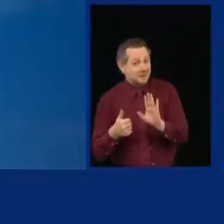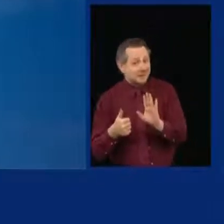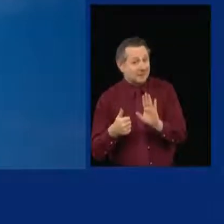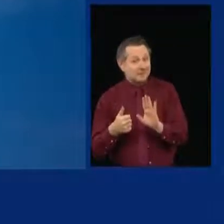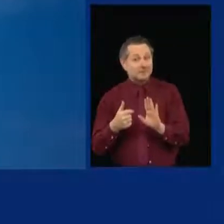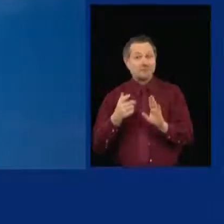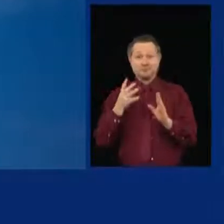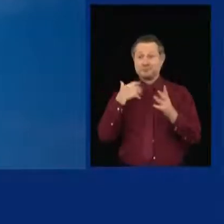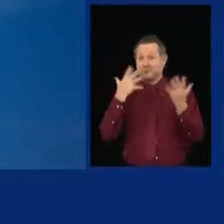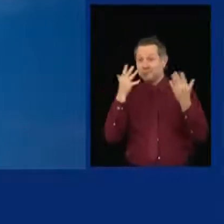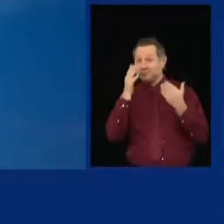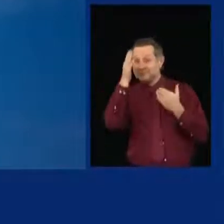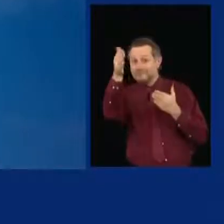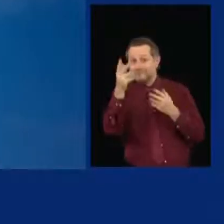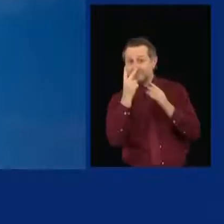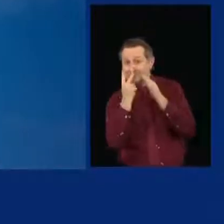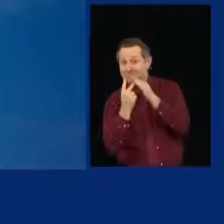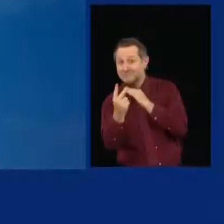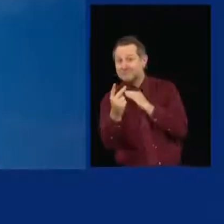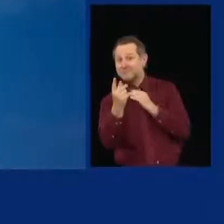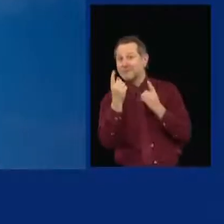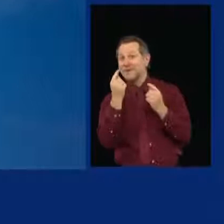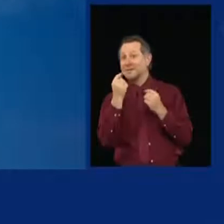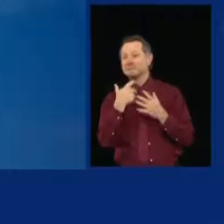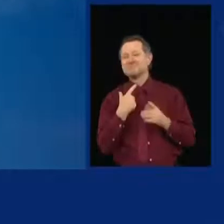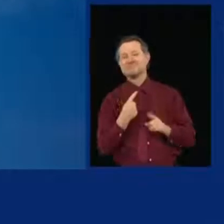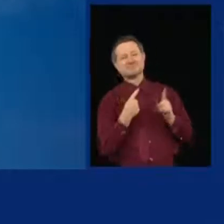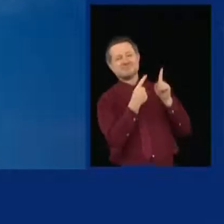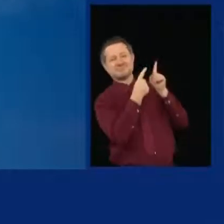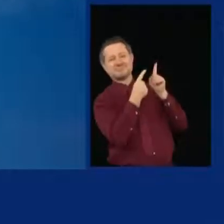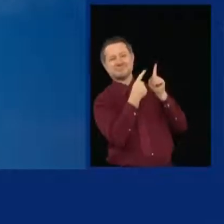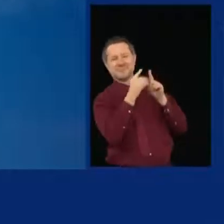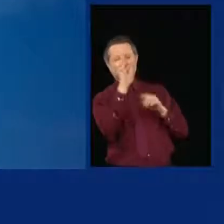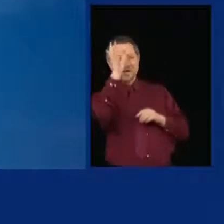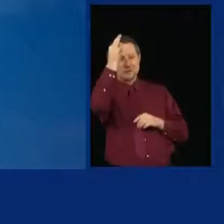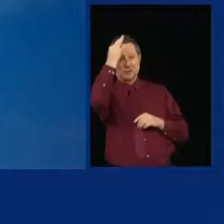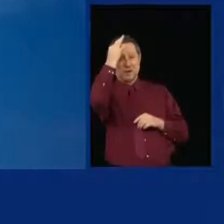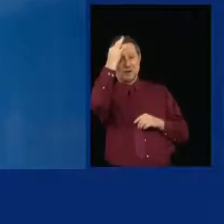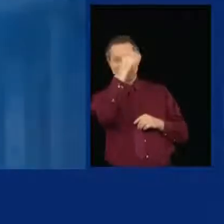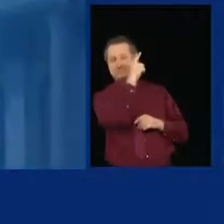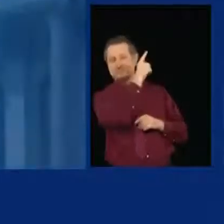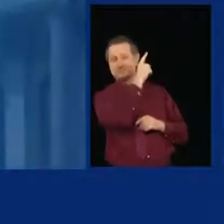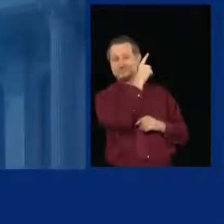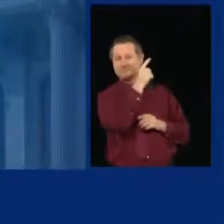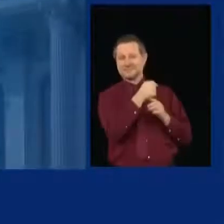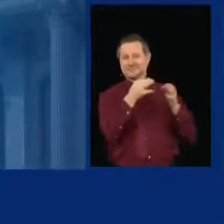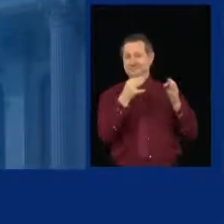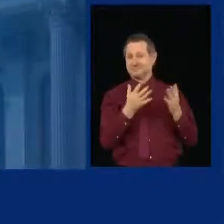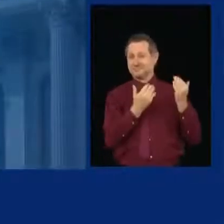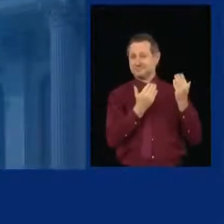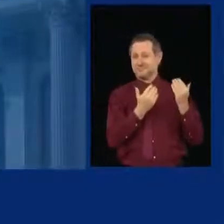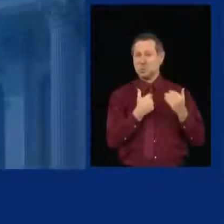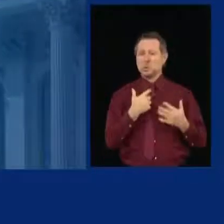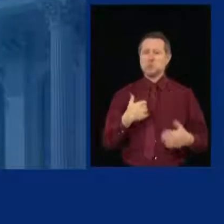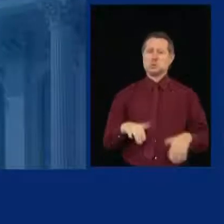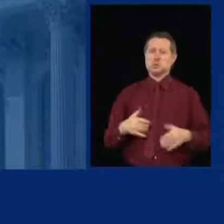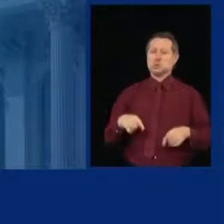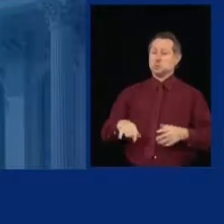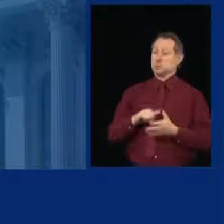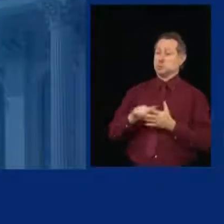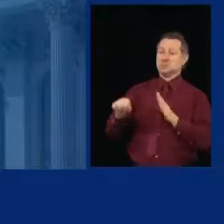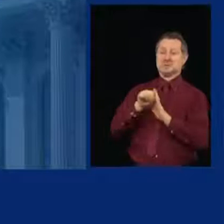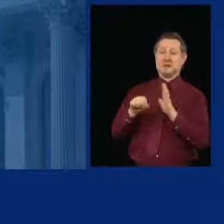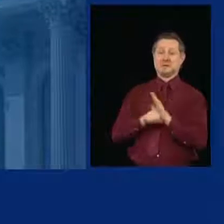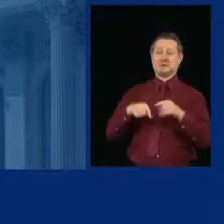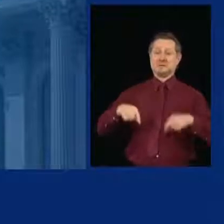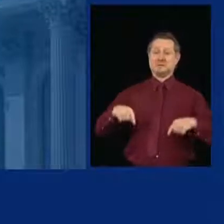go longer term is what the federal government does. We have a significant economic problem